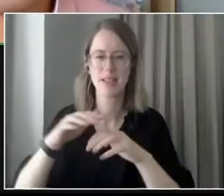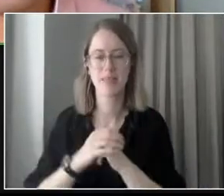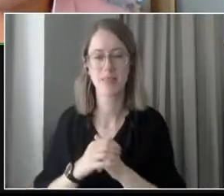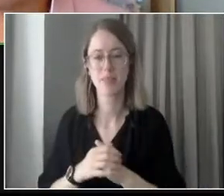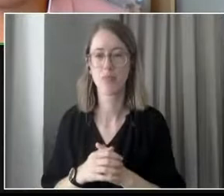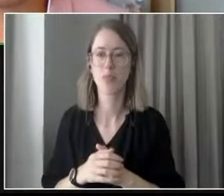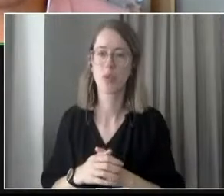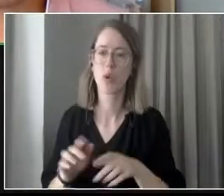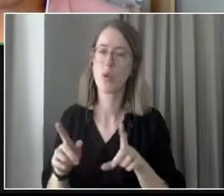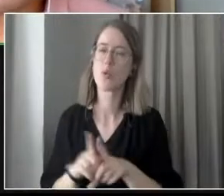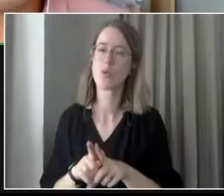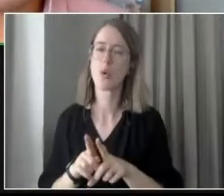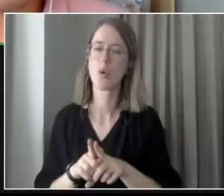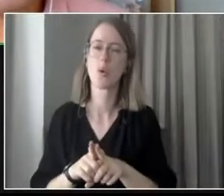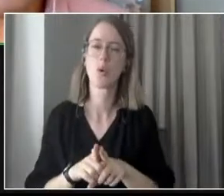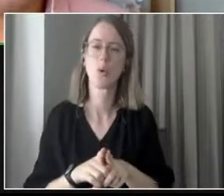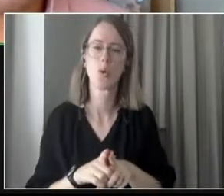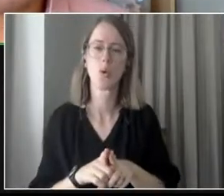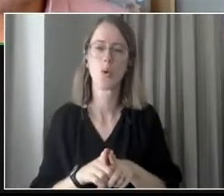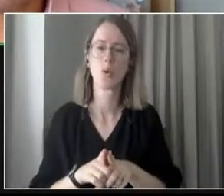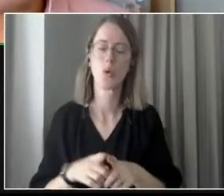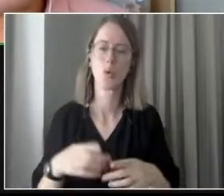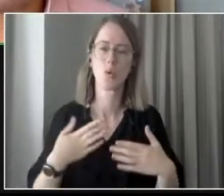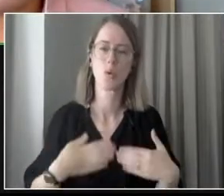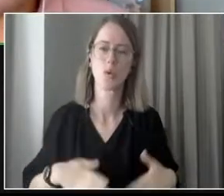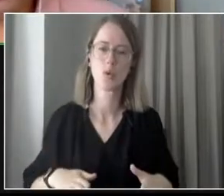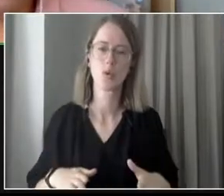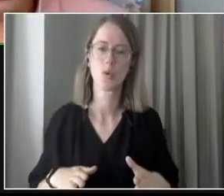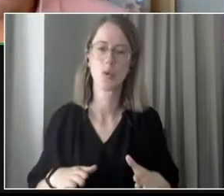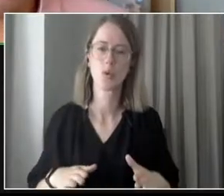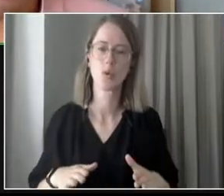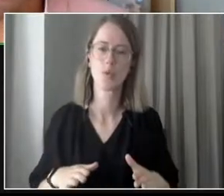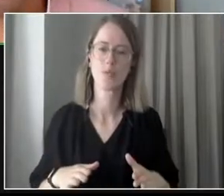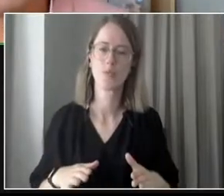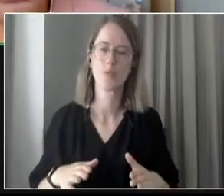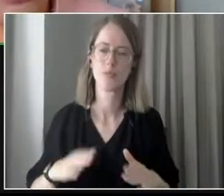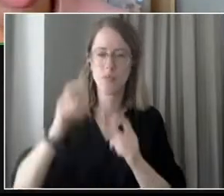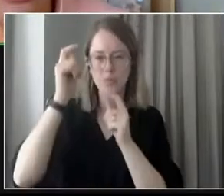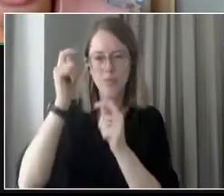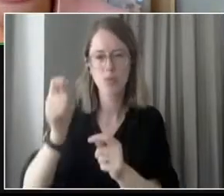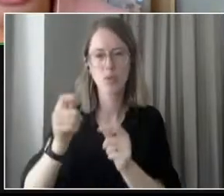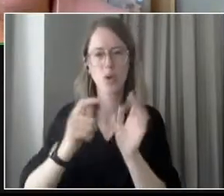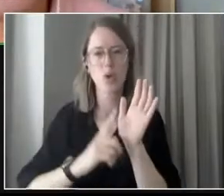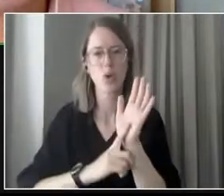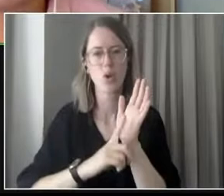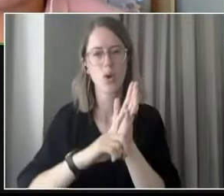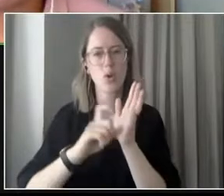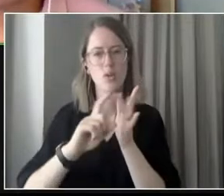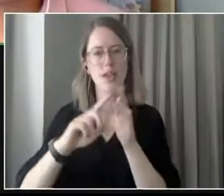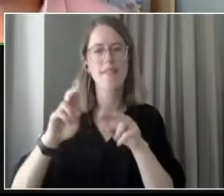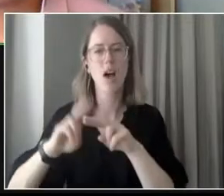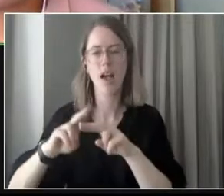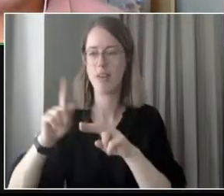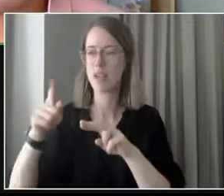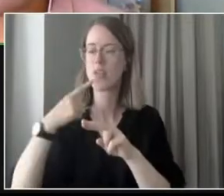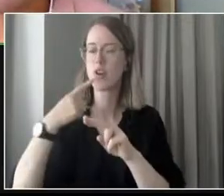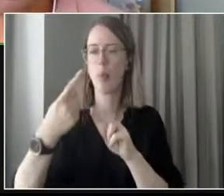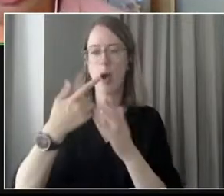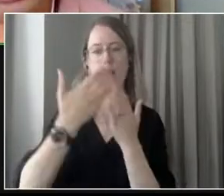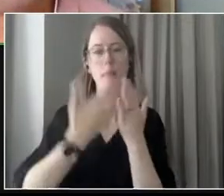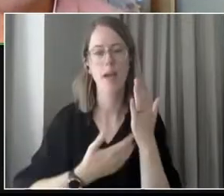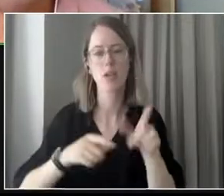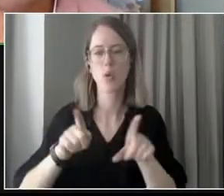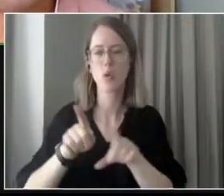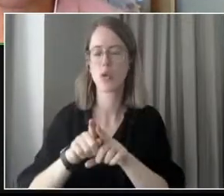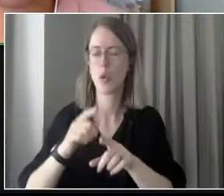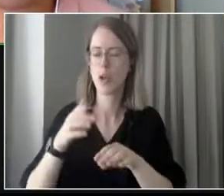to give a shout out to Lucy Favor, who left a lovely comment on our page, but also touching on what